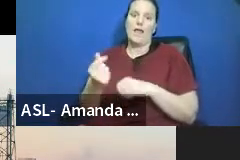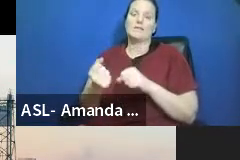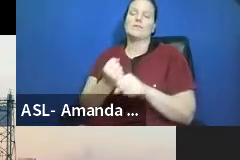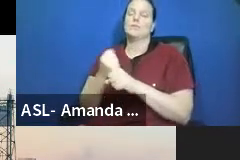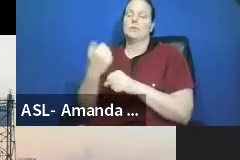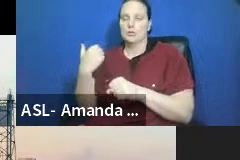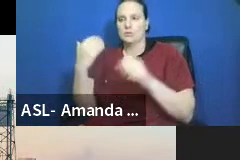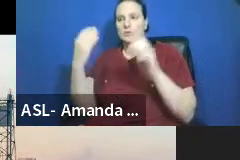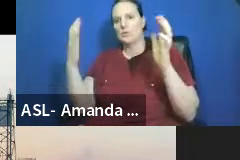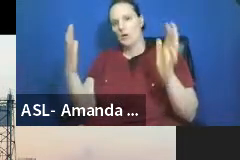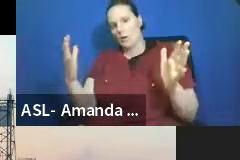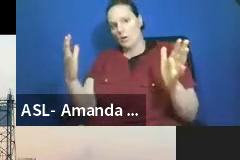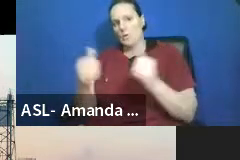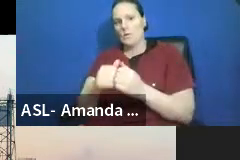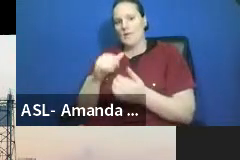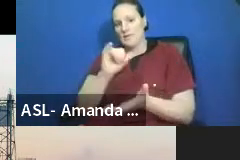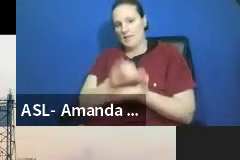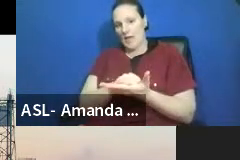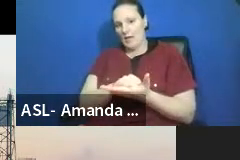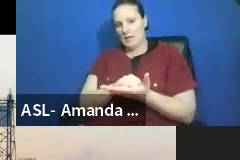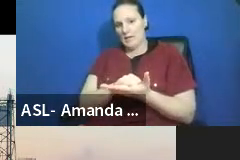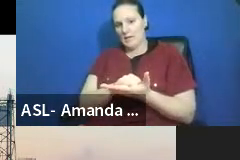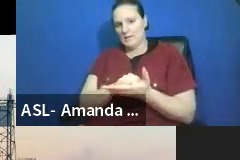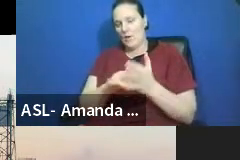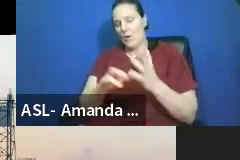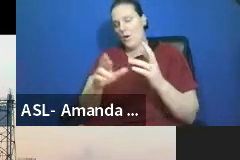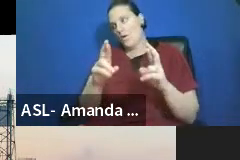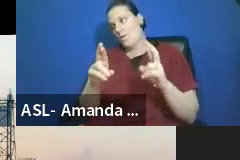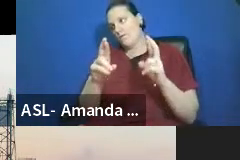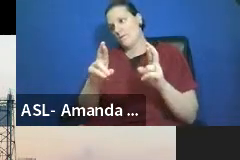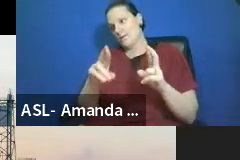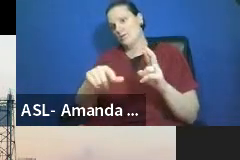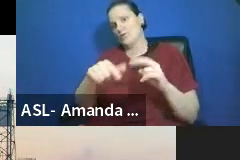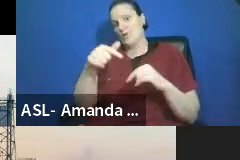So with that, I'm gonna hopefully turn